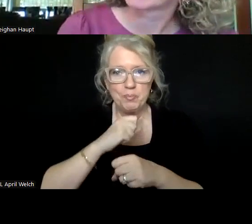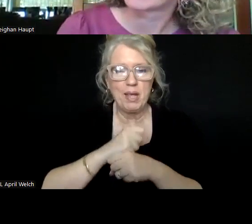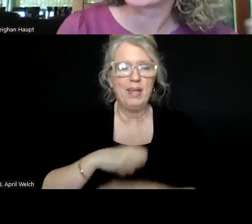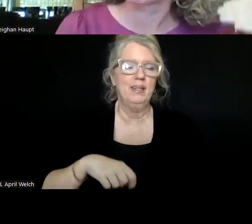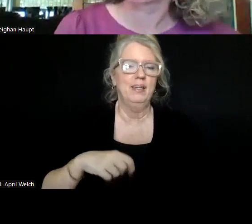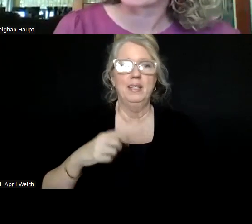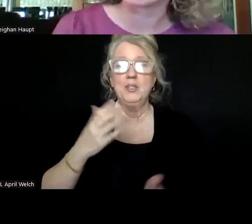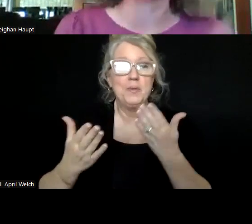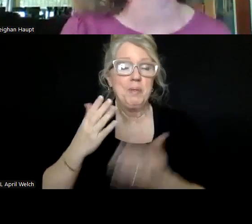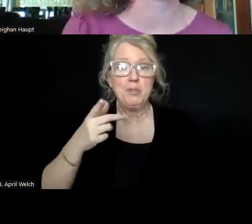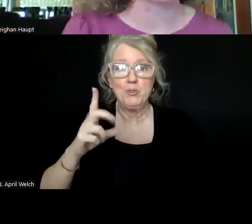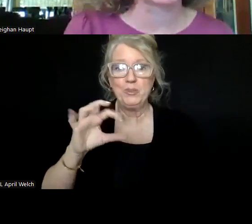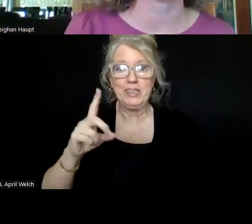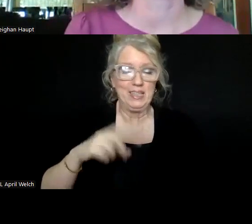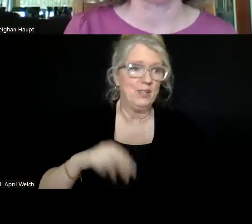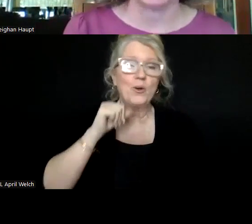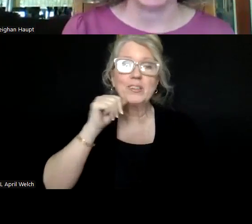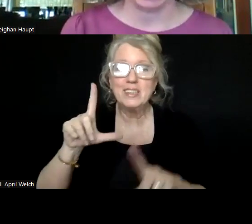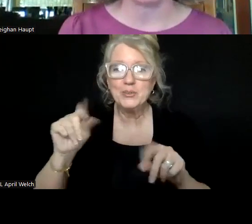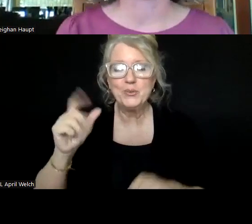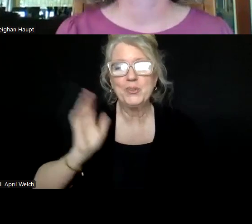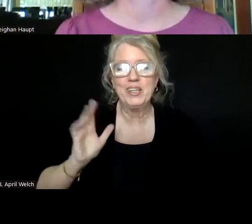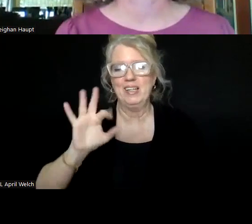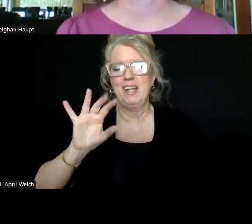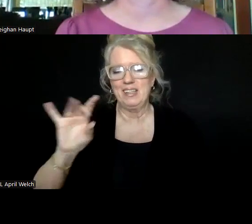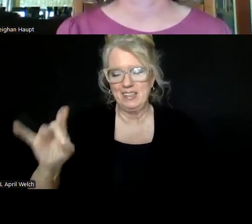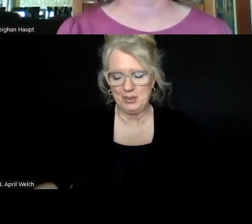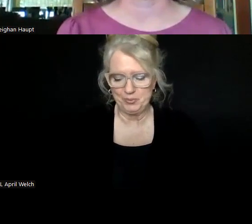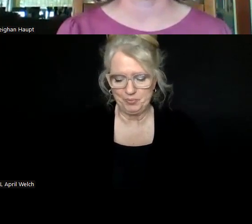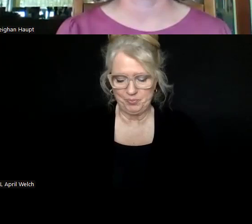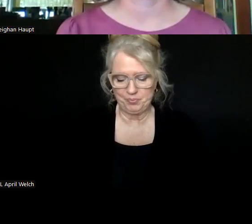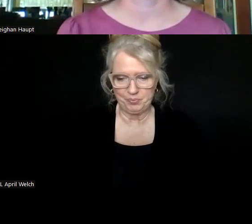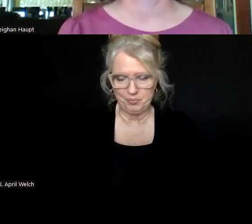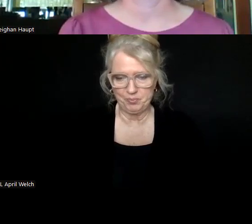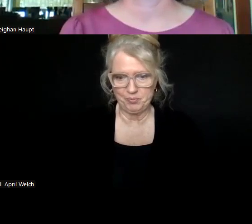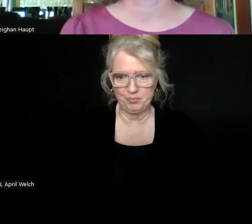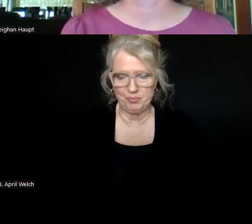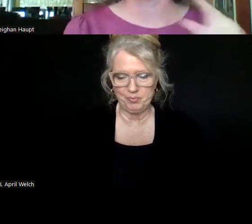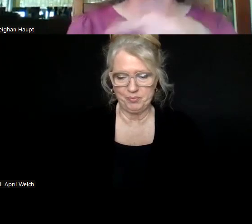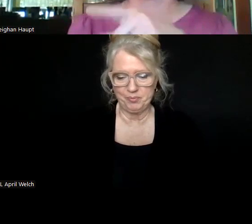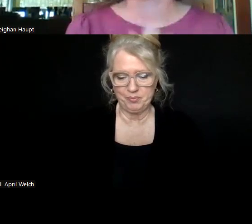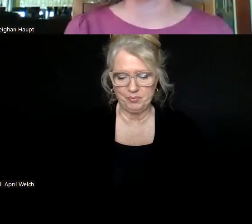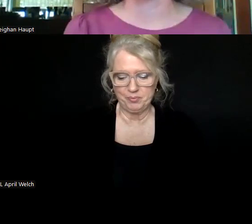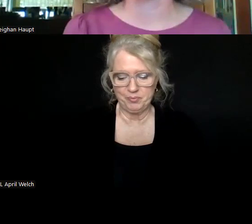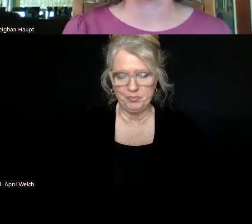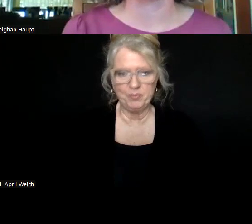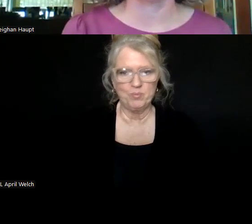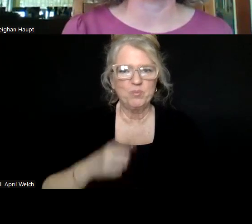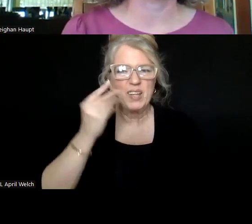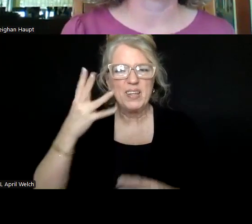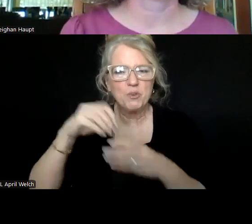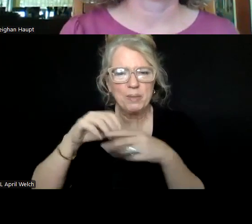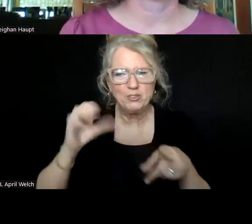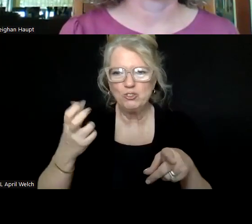you probably did or didn't do on 988 day. All right. And that is in the chat. You can see